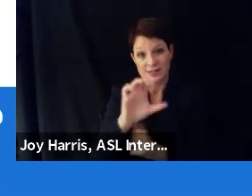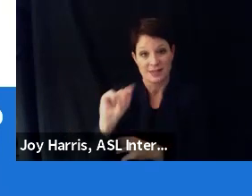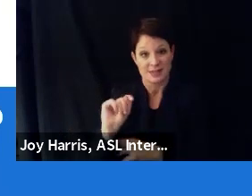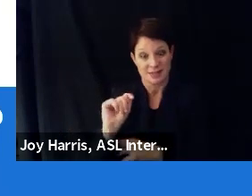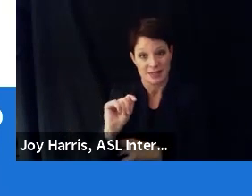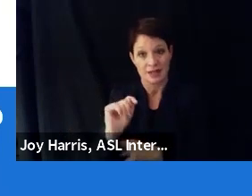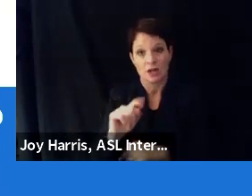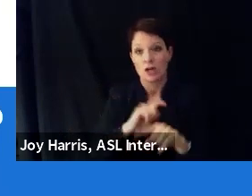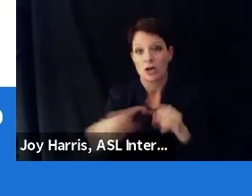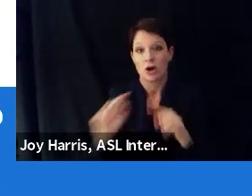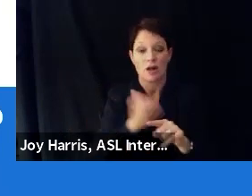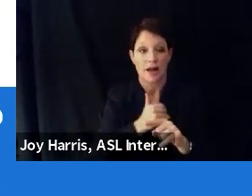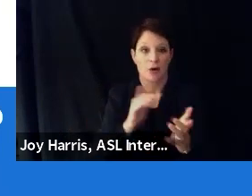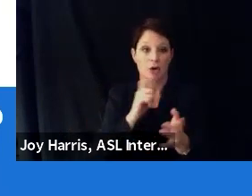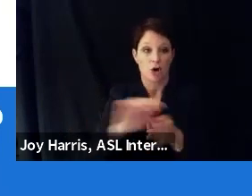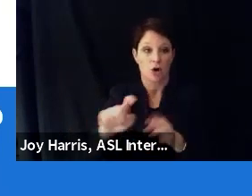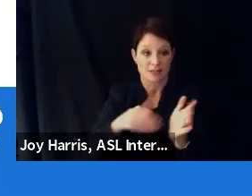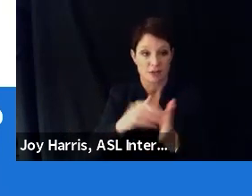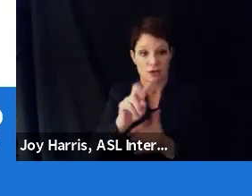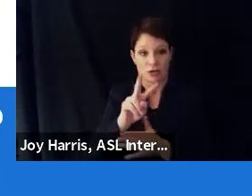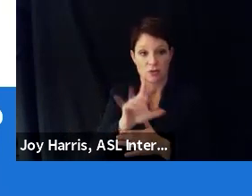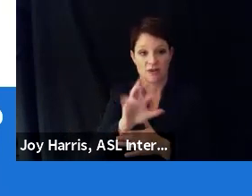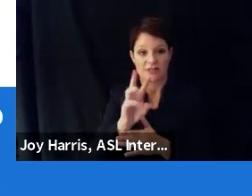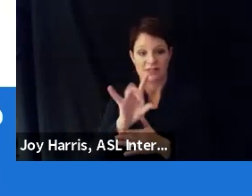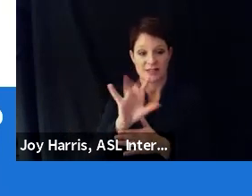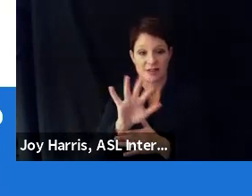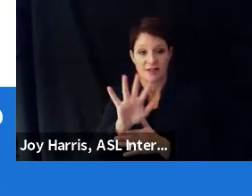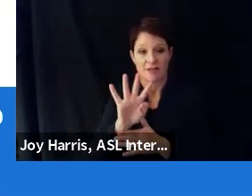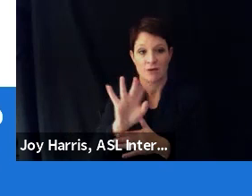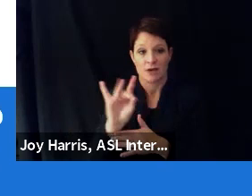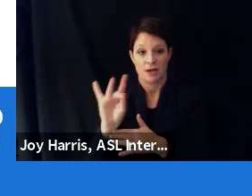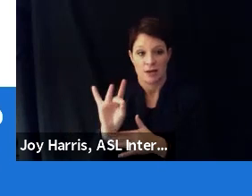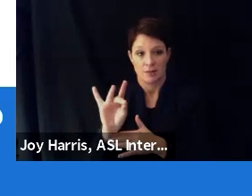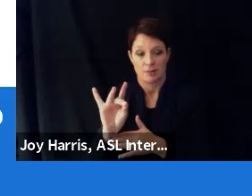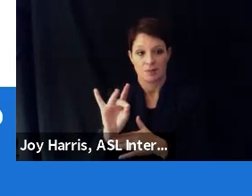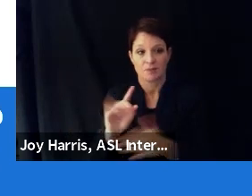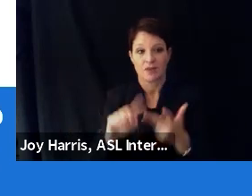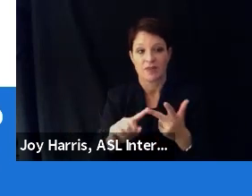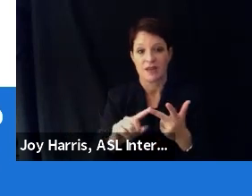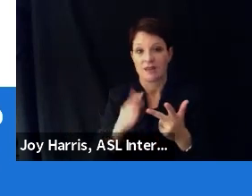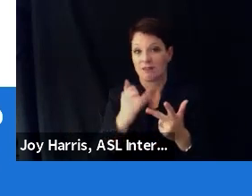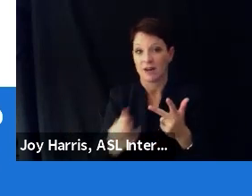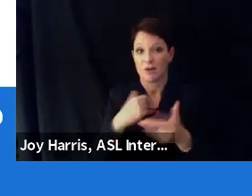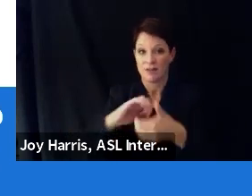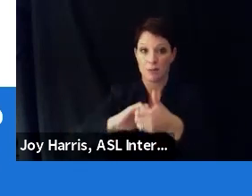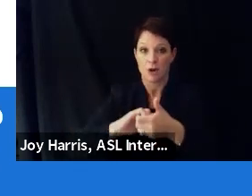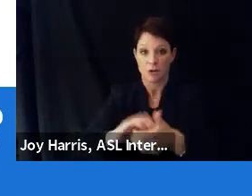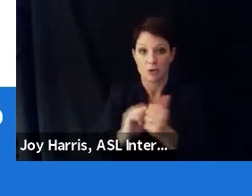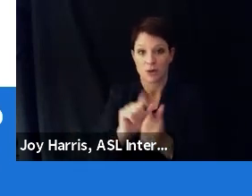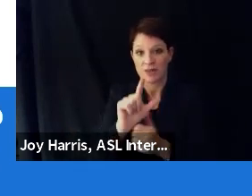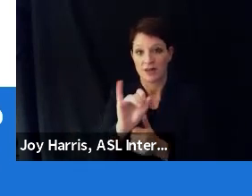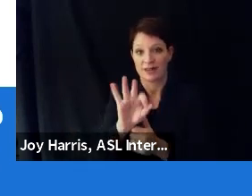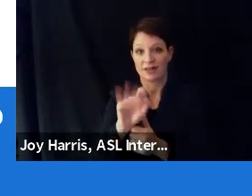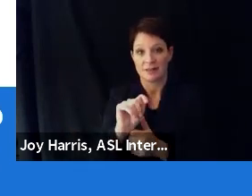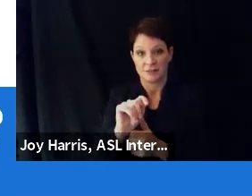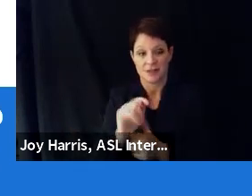can also call our call center, 215-685-5488. And then finally, we have a partnership with Lyft. So Lyft